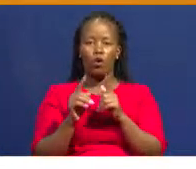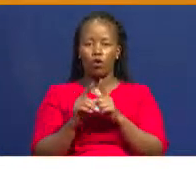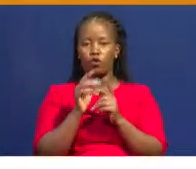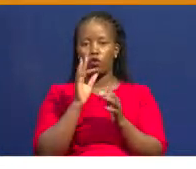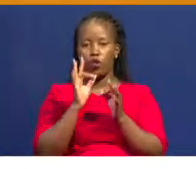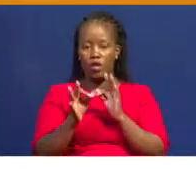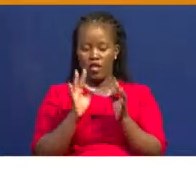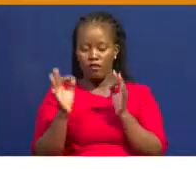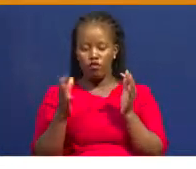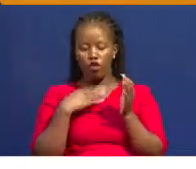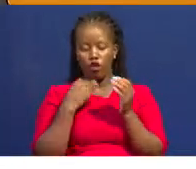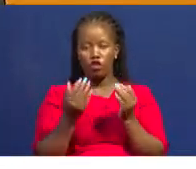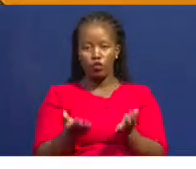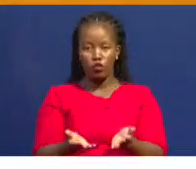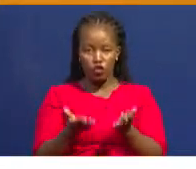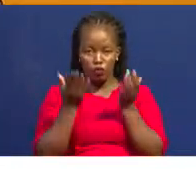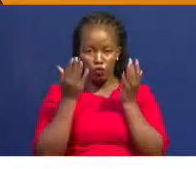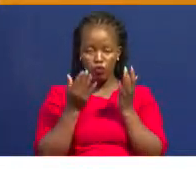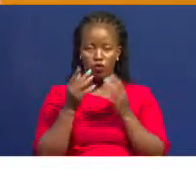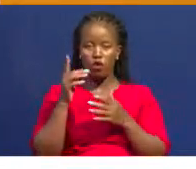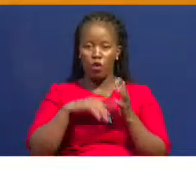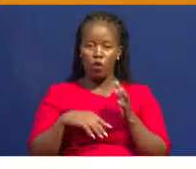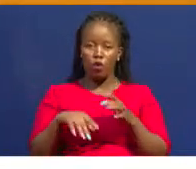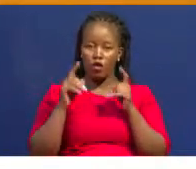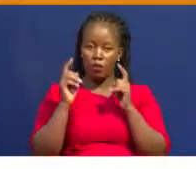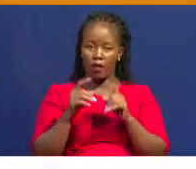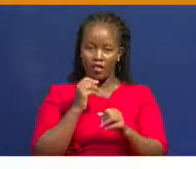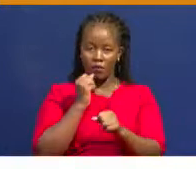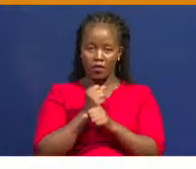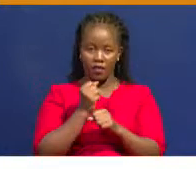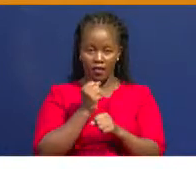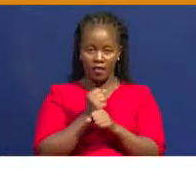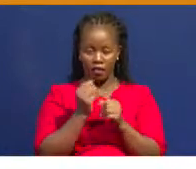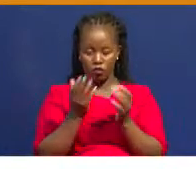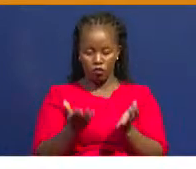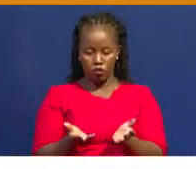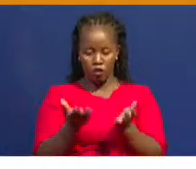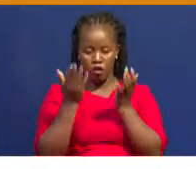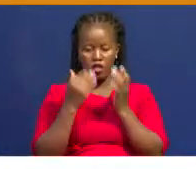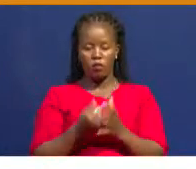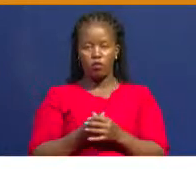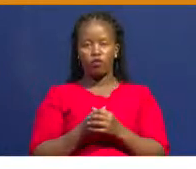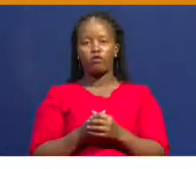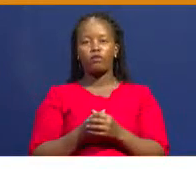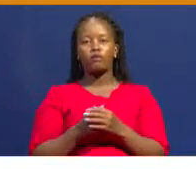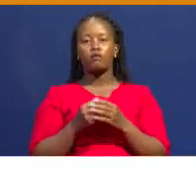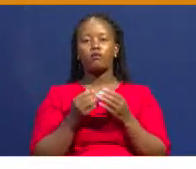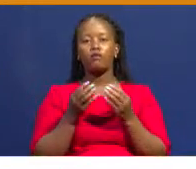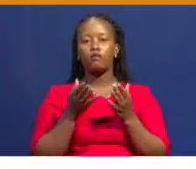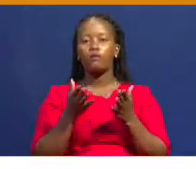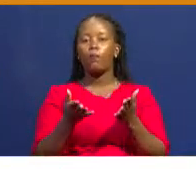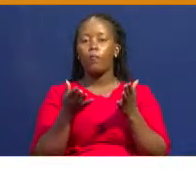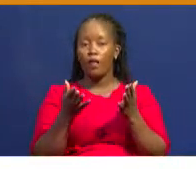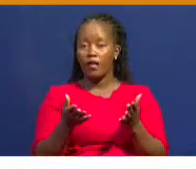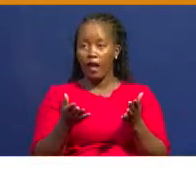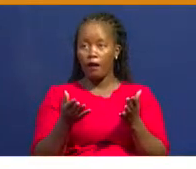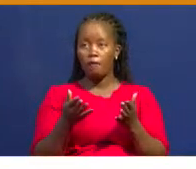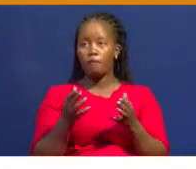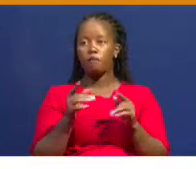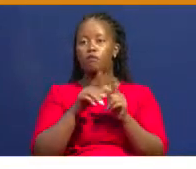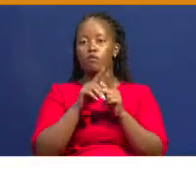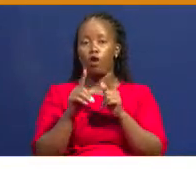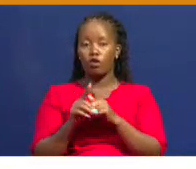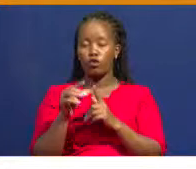their apprentice? What can be done to improve them? We have captured that. Right now, even those garages,